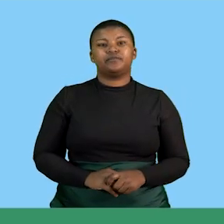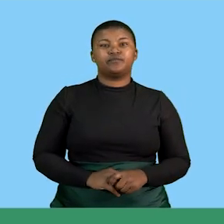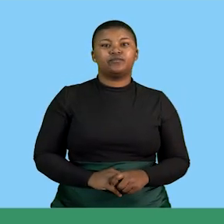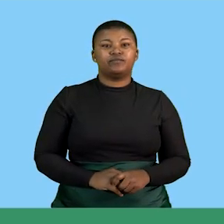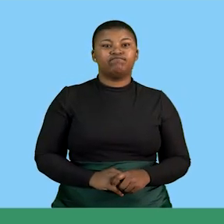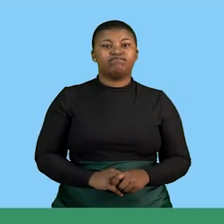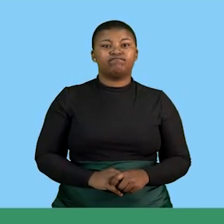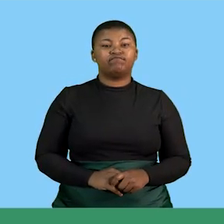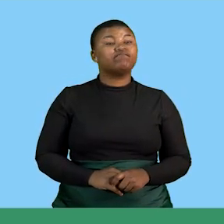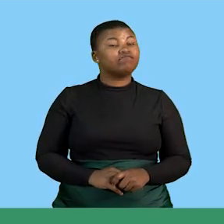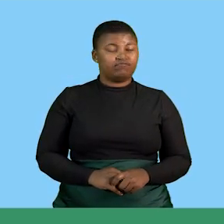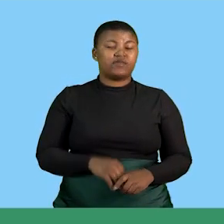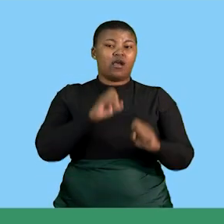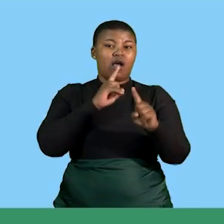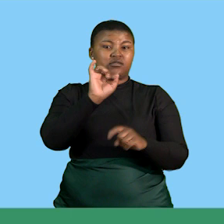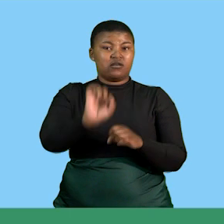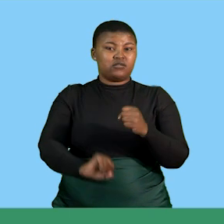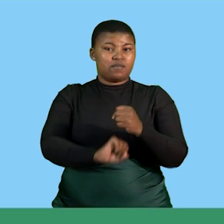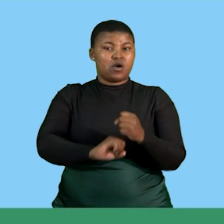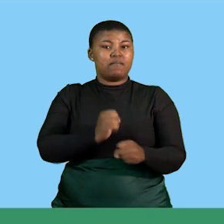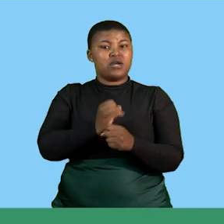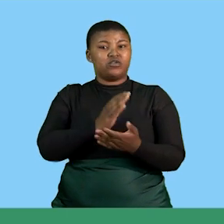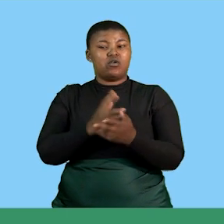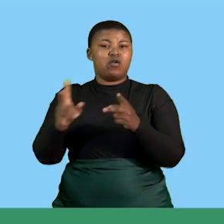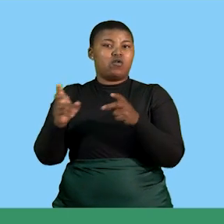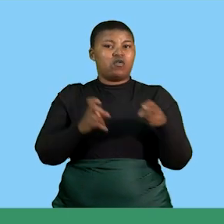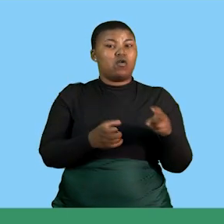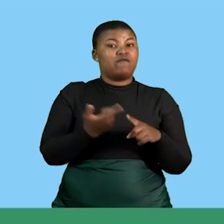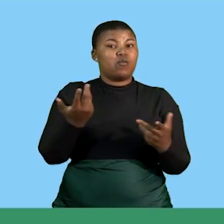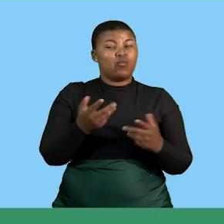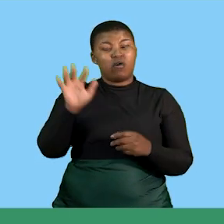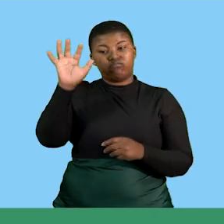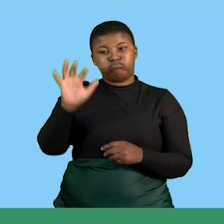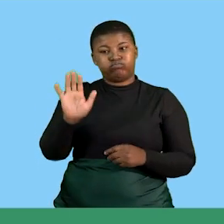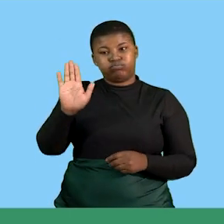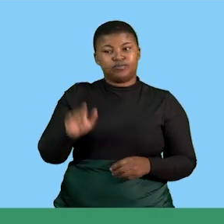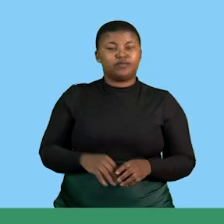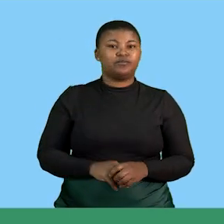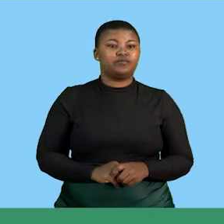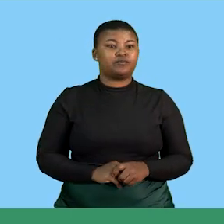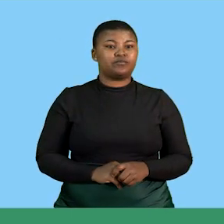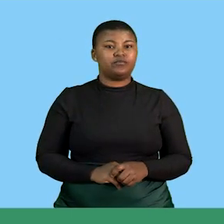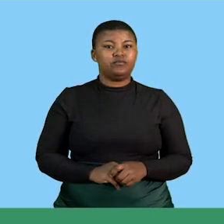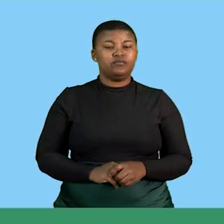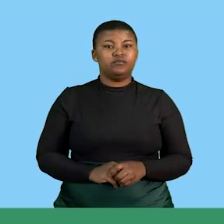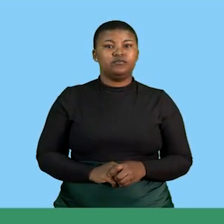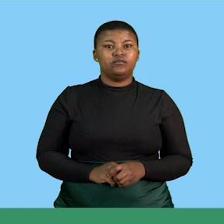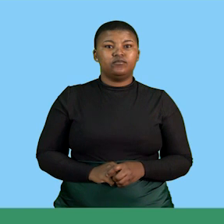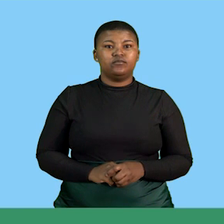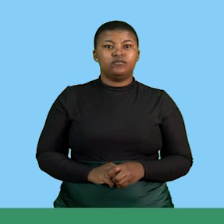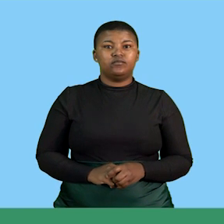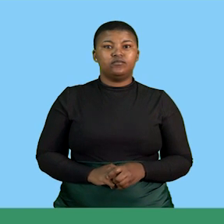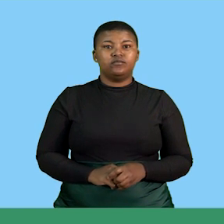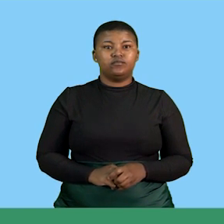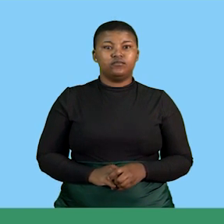continues. Motivate your answer by, of course, quoting from the scenario. Okay, so let's use this little table.